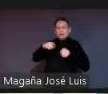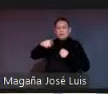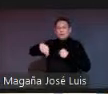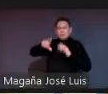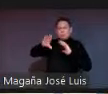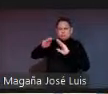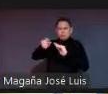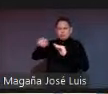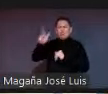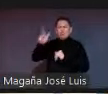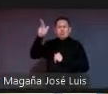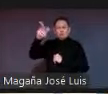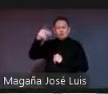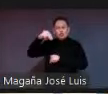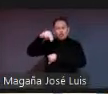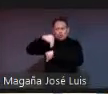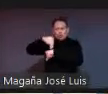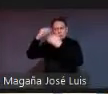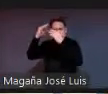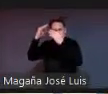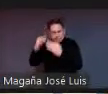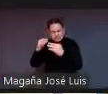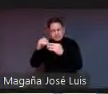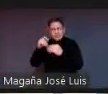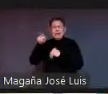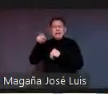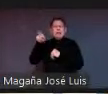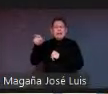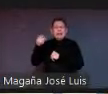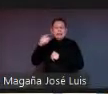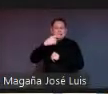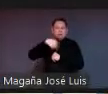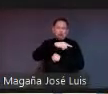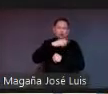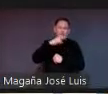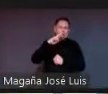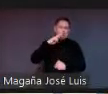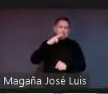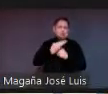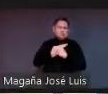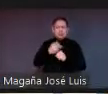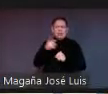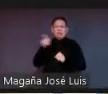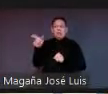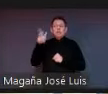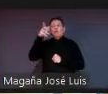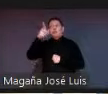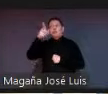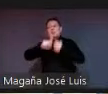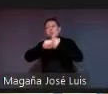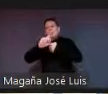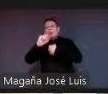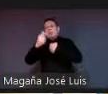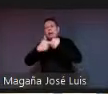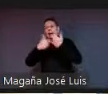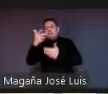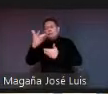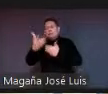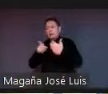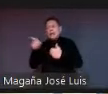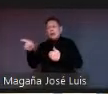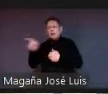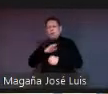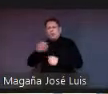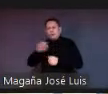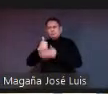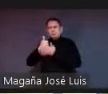want for the future. We are responsible for them being able to positively face and being capable of overcoming the challenges